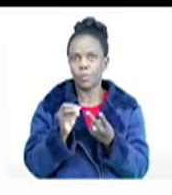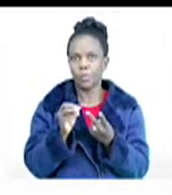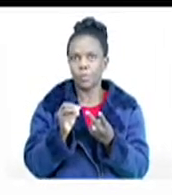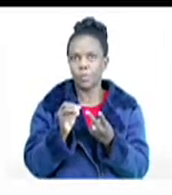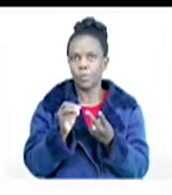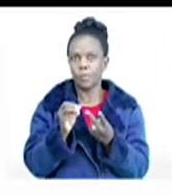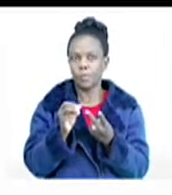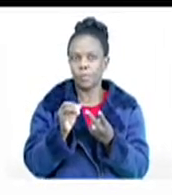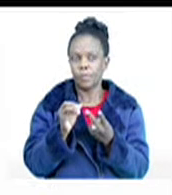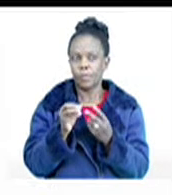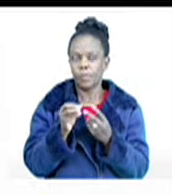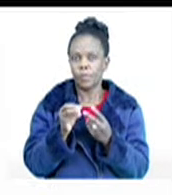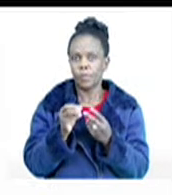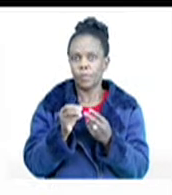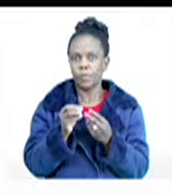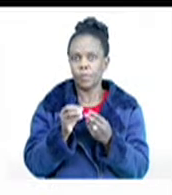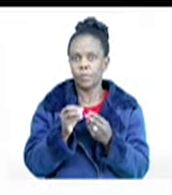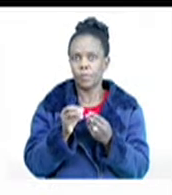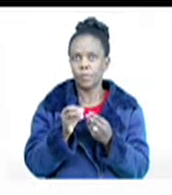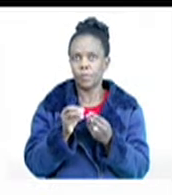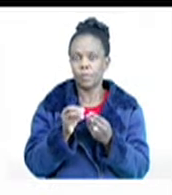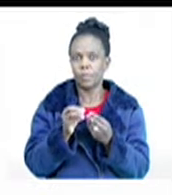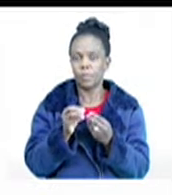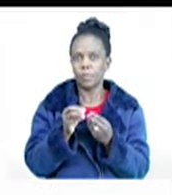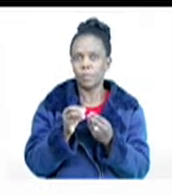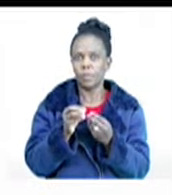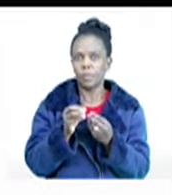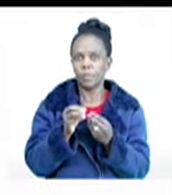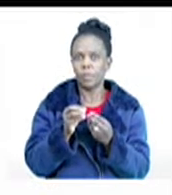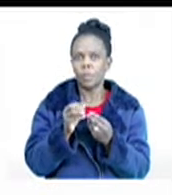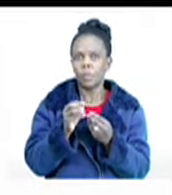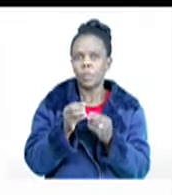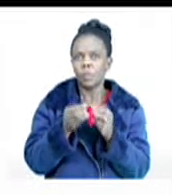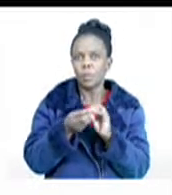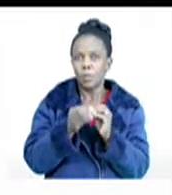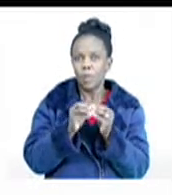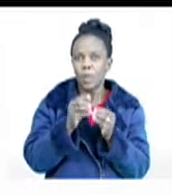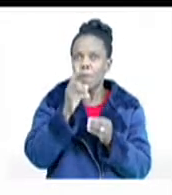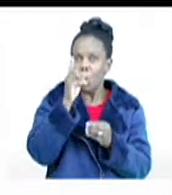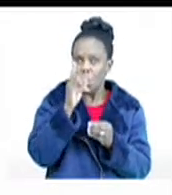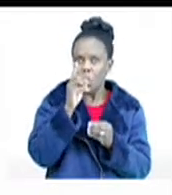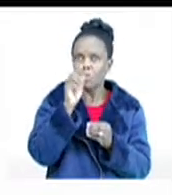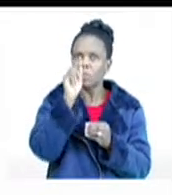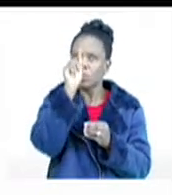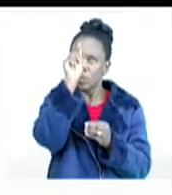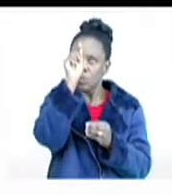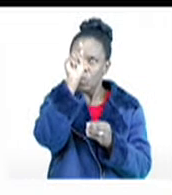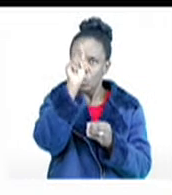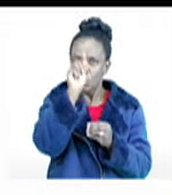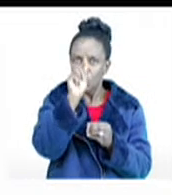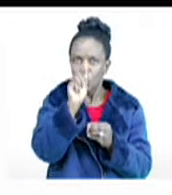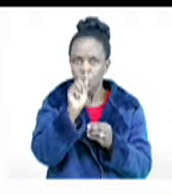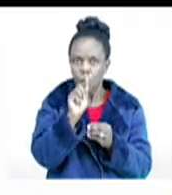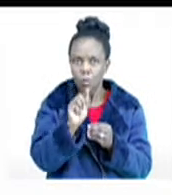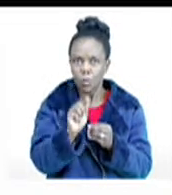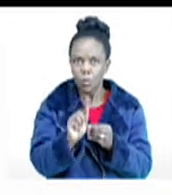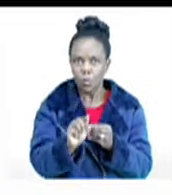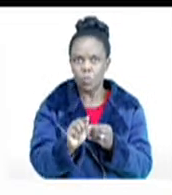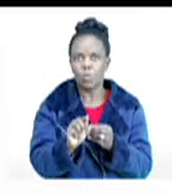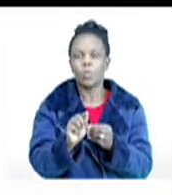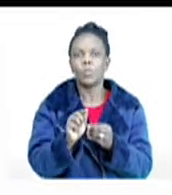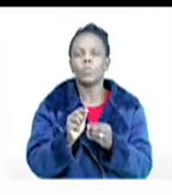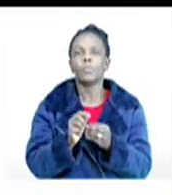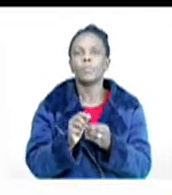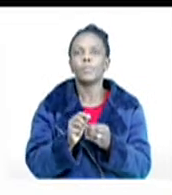the number 1 exactly the same way, starting from the top, going down. I want you to take